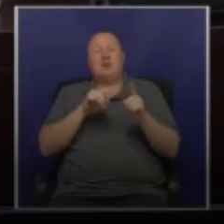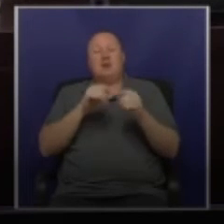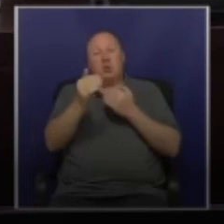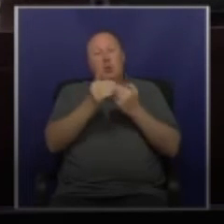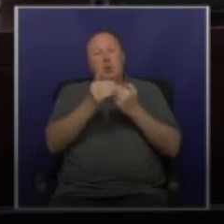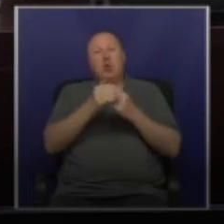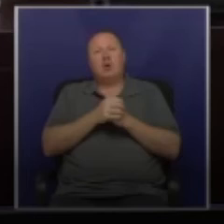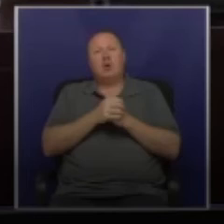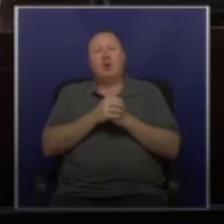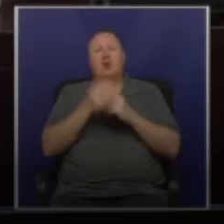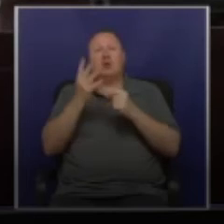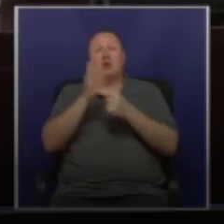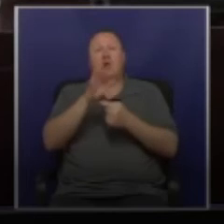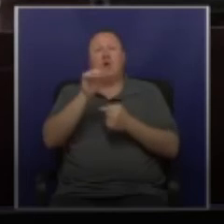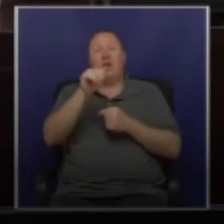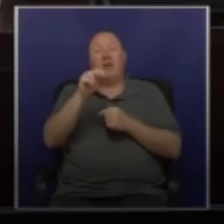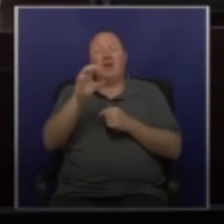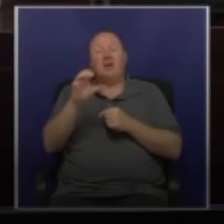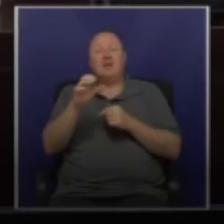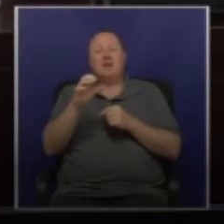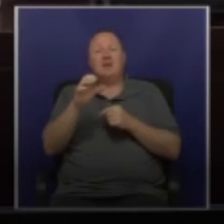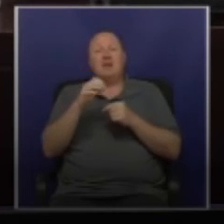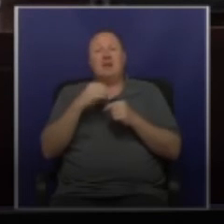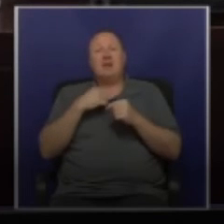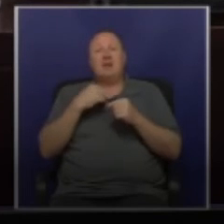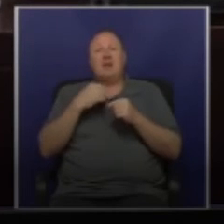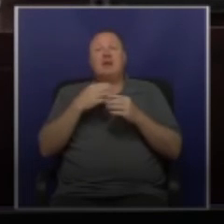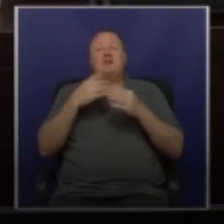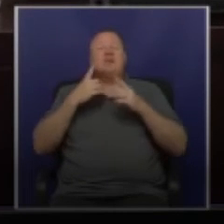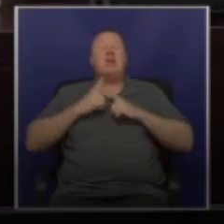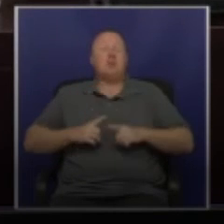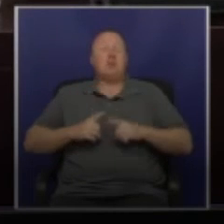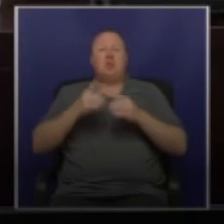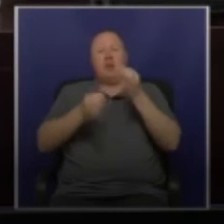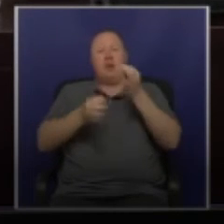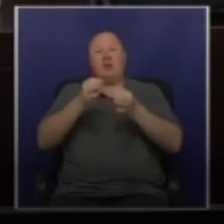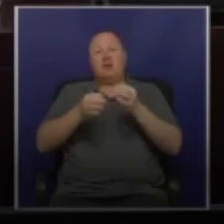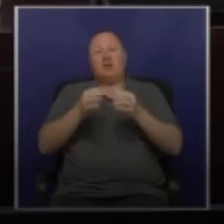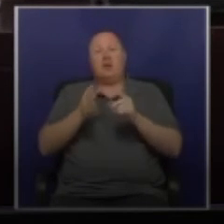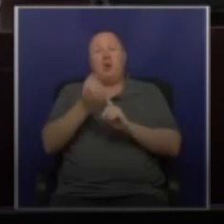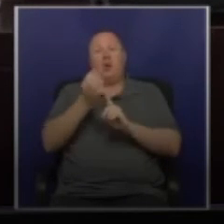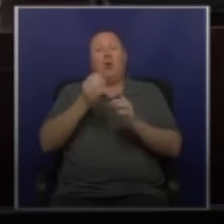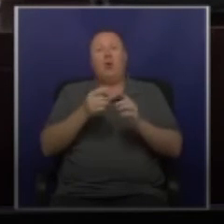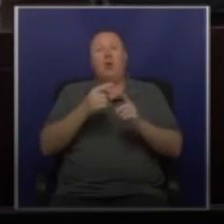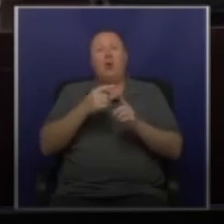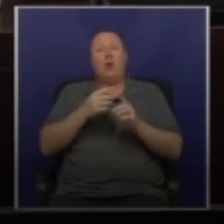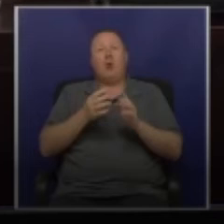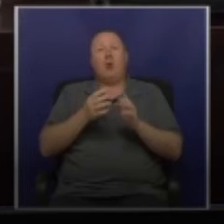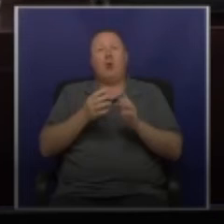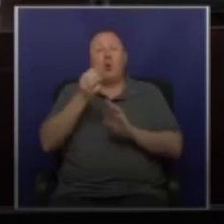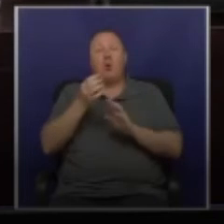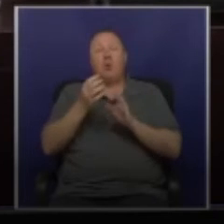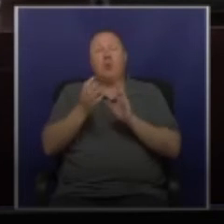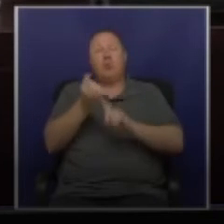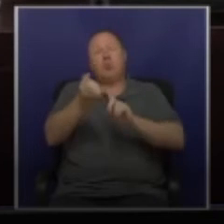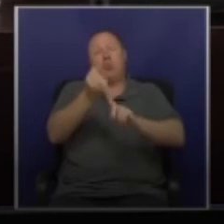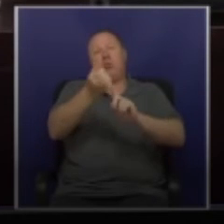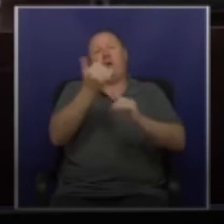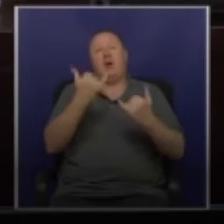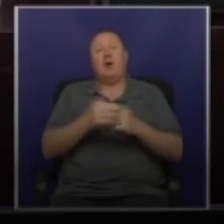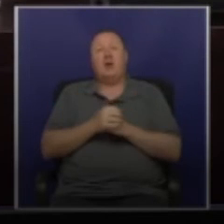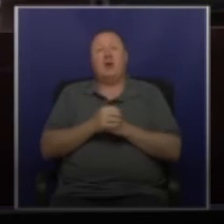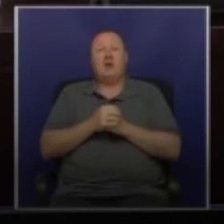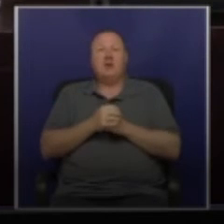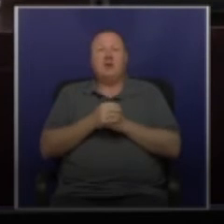exposed before the world as the desperate political opportunists that they have now become. But South Africa is more than her government, and we, her